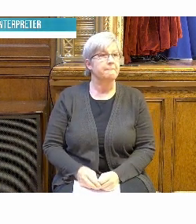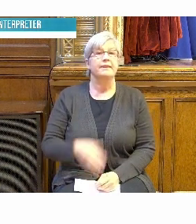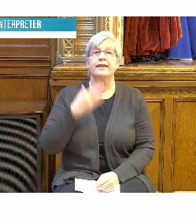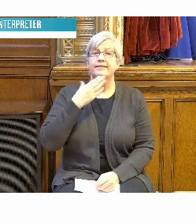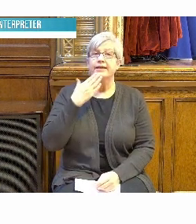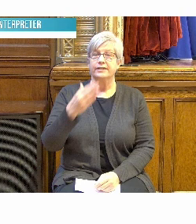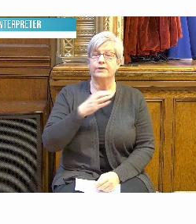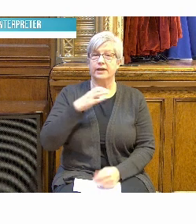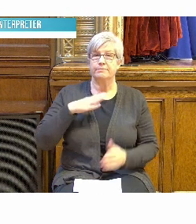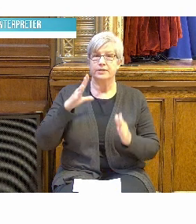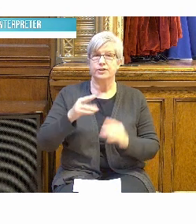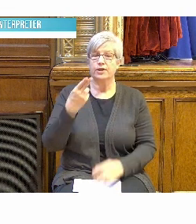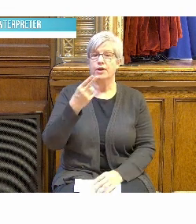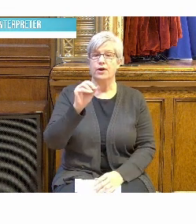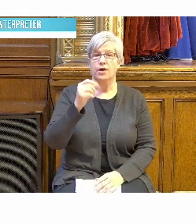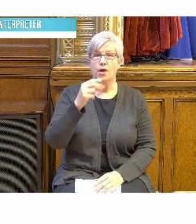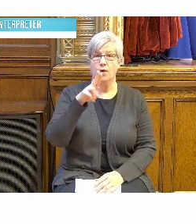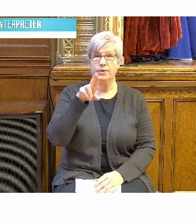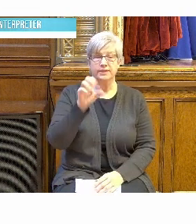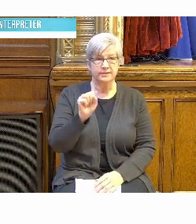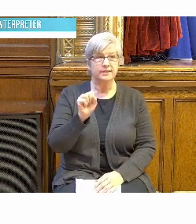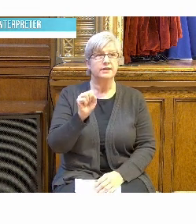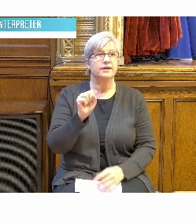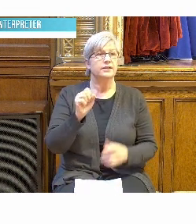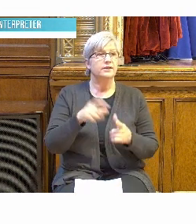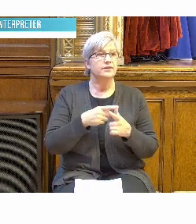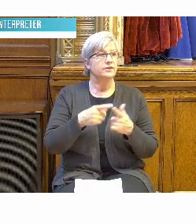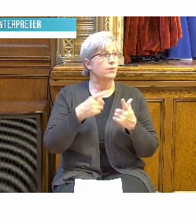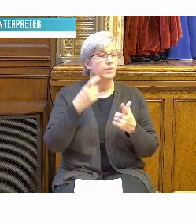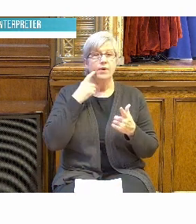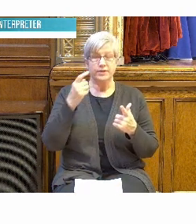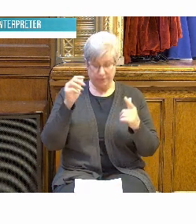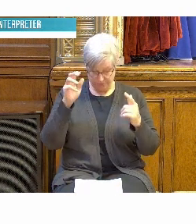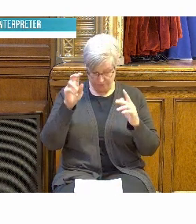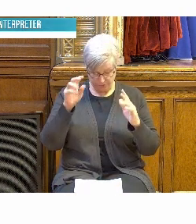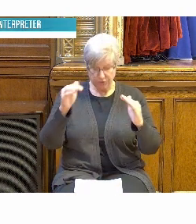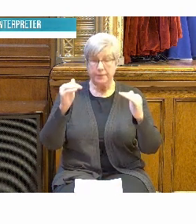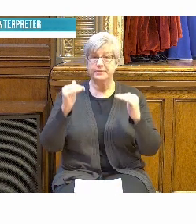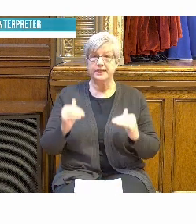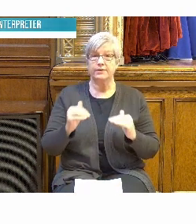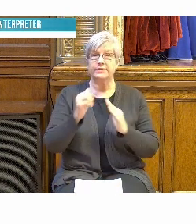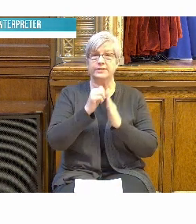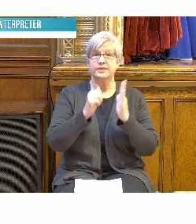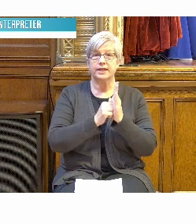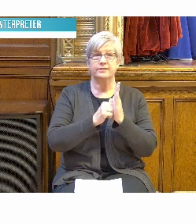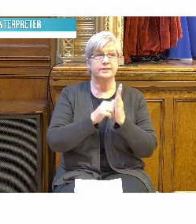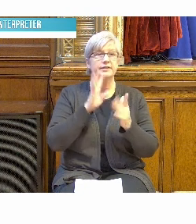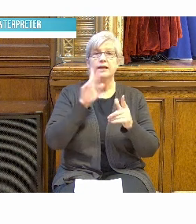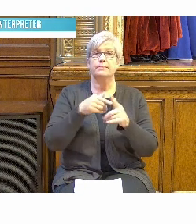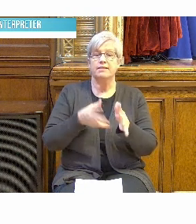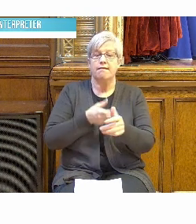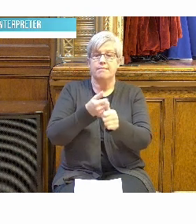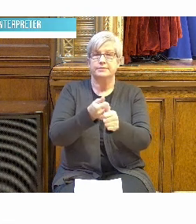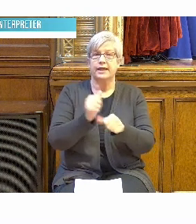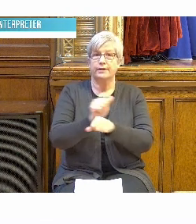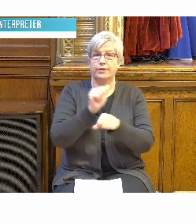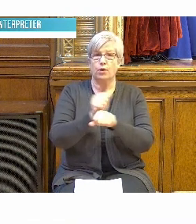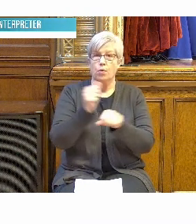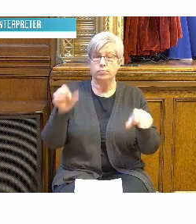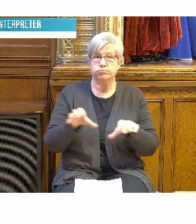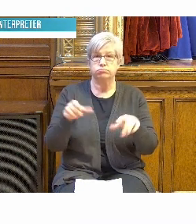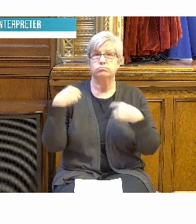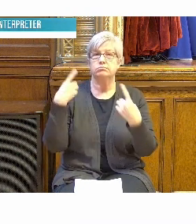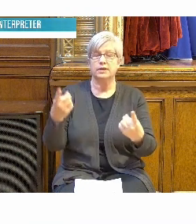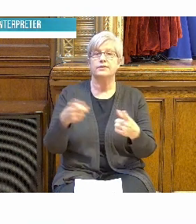Thank you, Commissioner Hogues. We're going to just move around. We're going to get to the update on the work of the commission. So if we